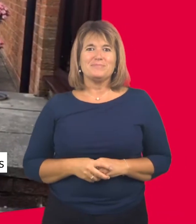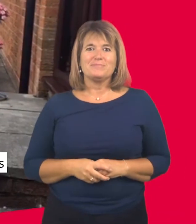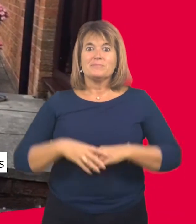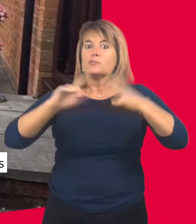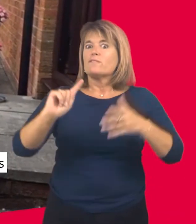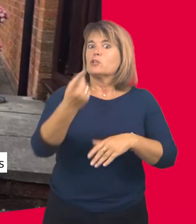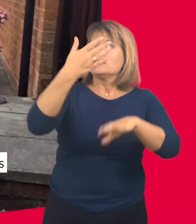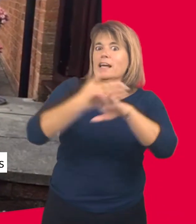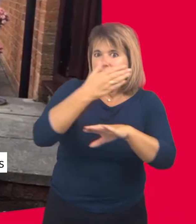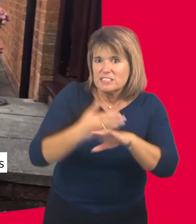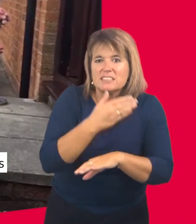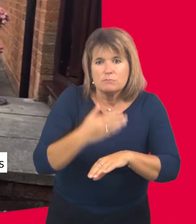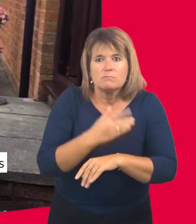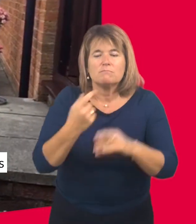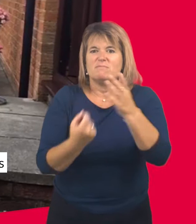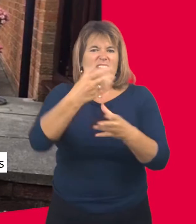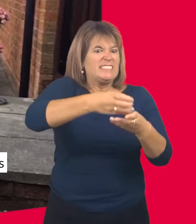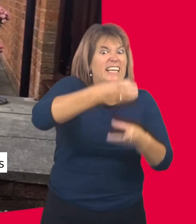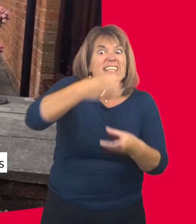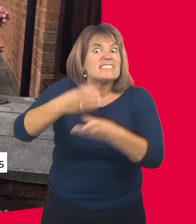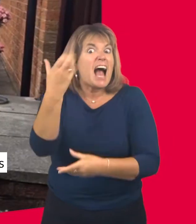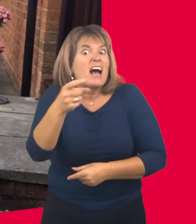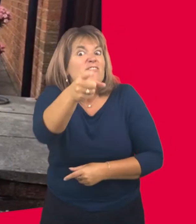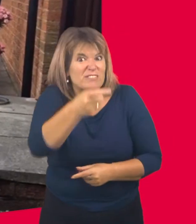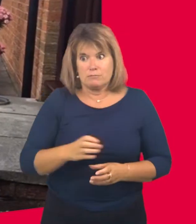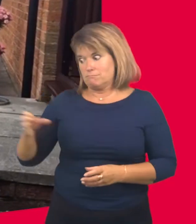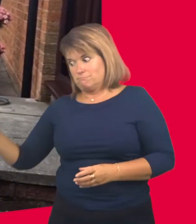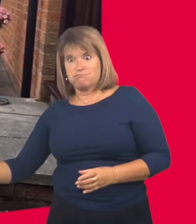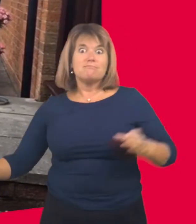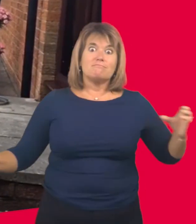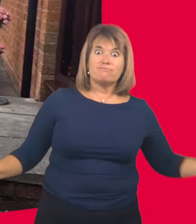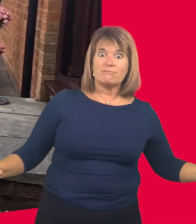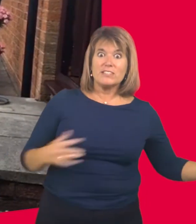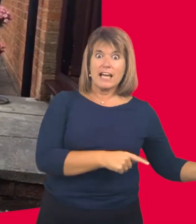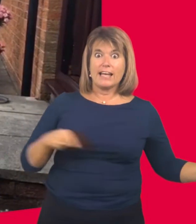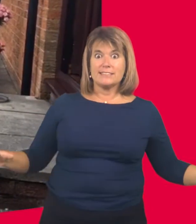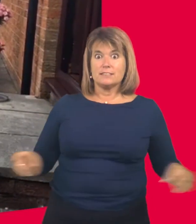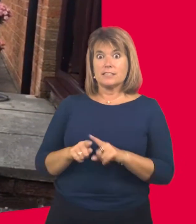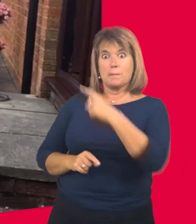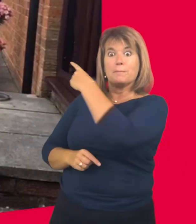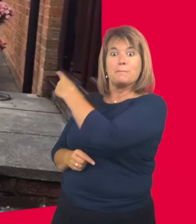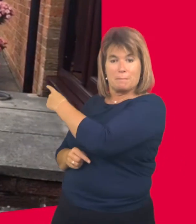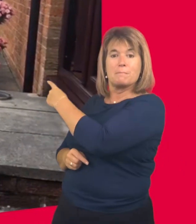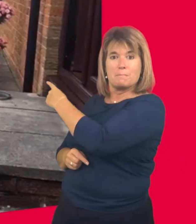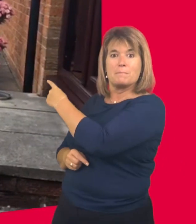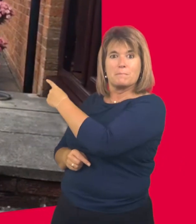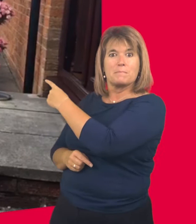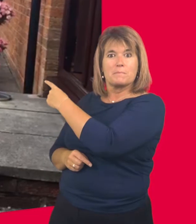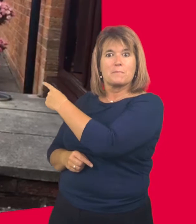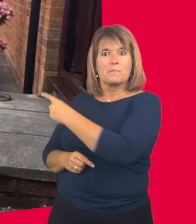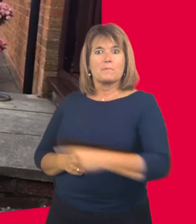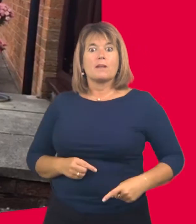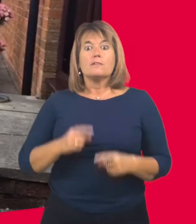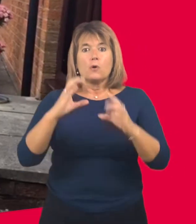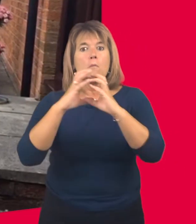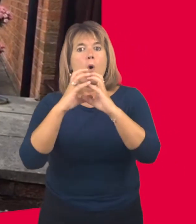first session, I've just got two random tins. I'm going to put one on one side, and I'll put one on the other side of me, like that. And